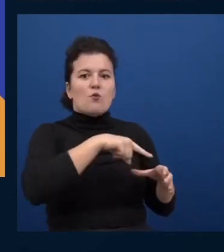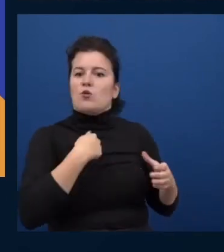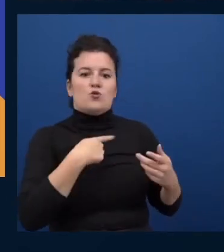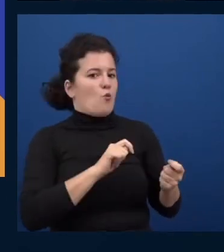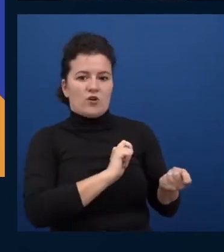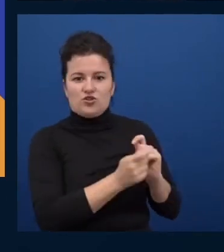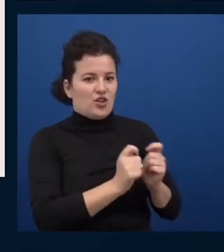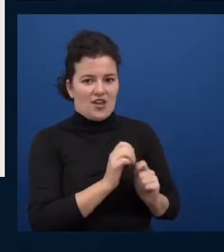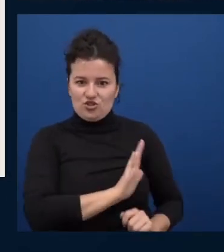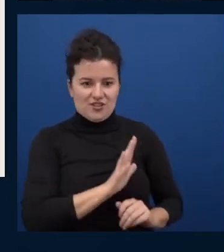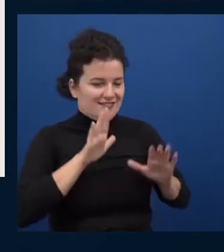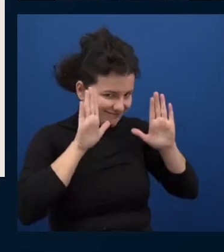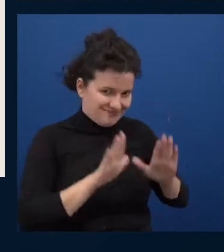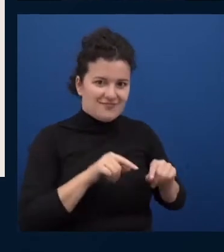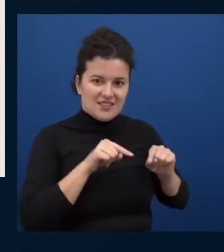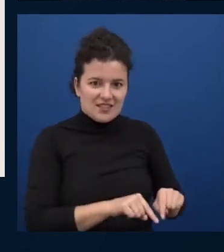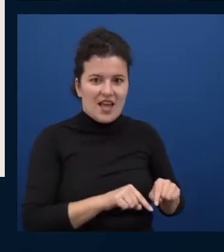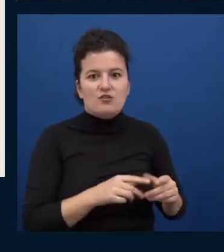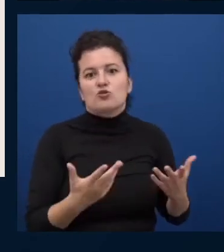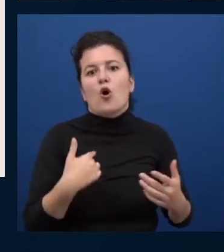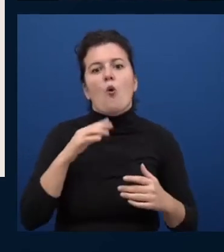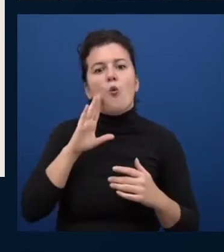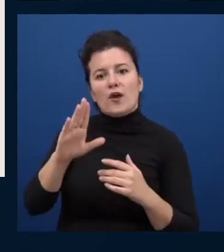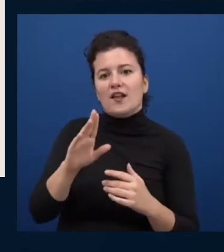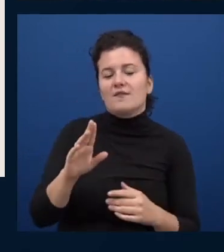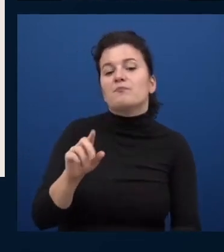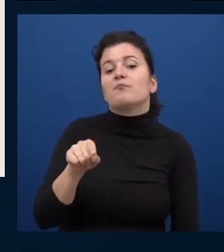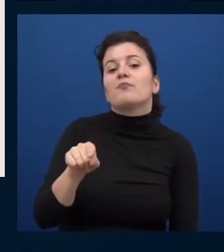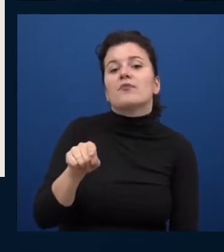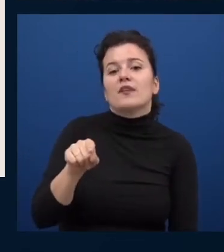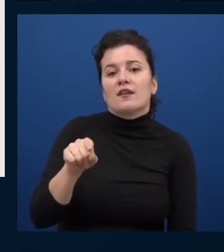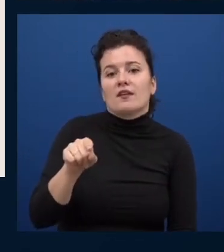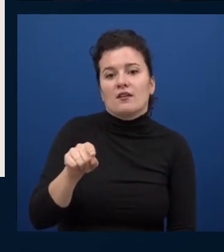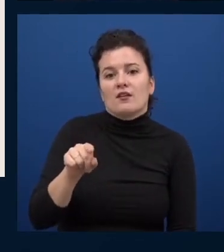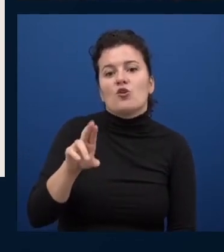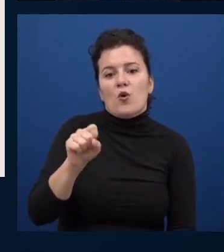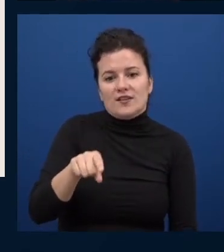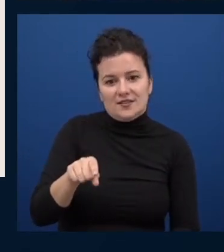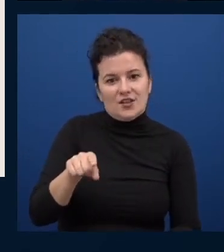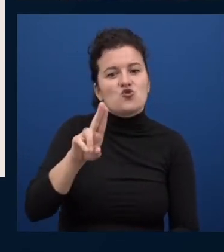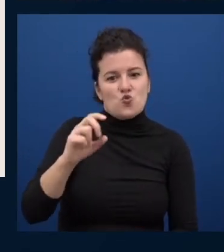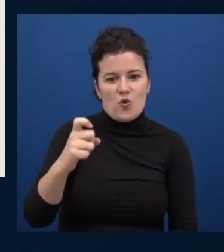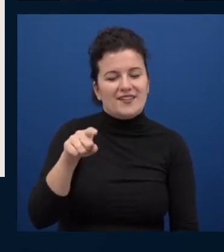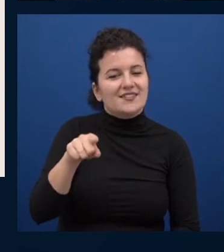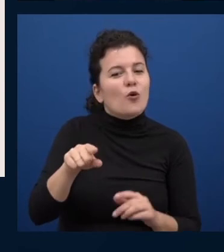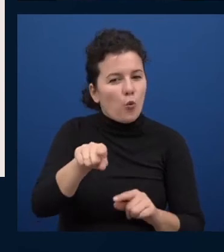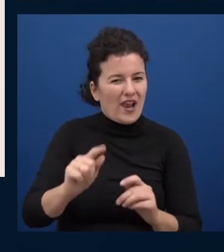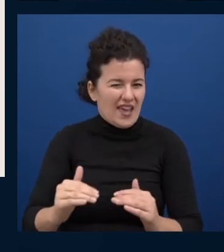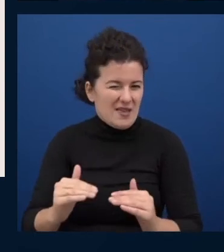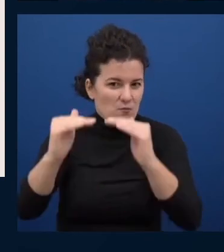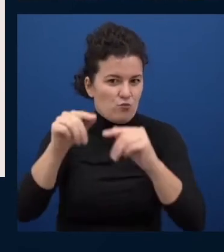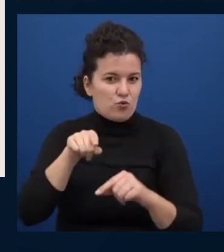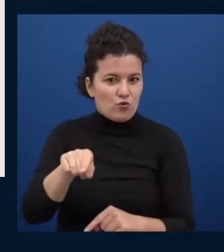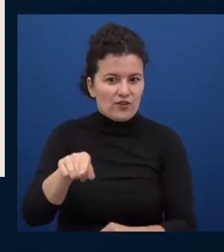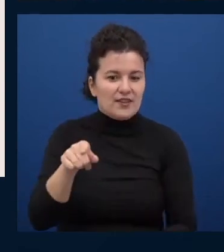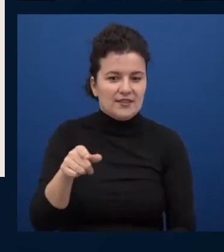So we will be improving the UX in version 8 and merging that up into .netcore,